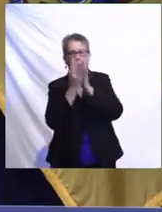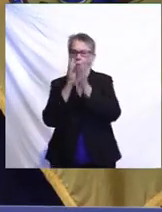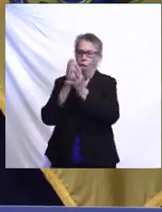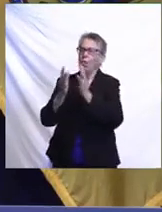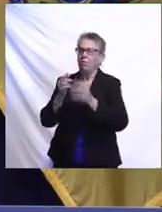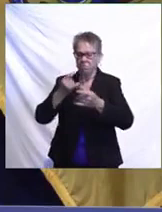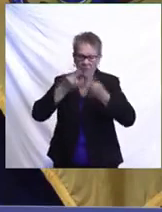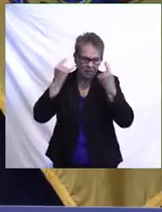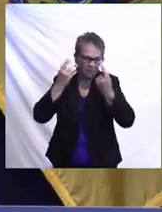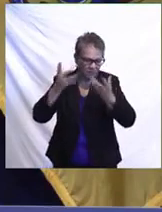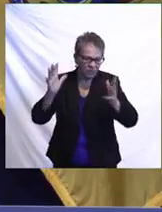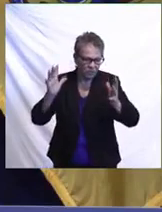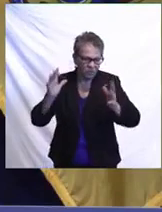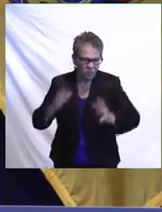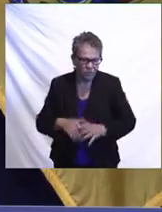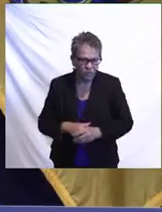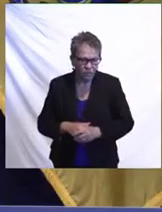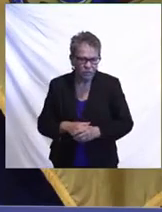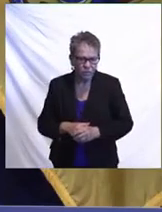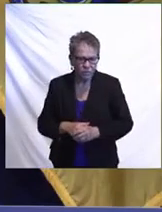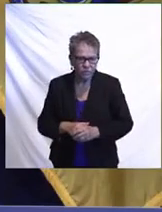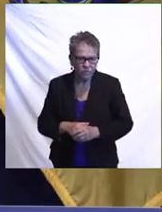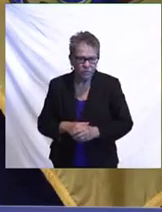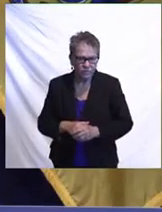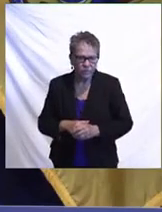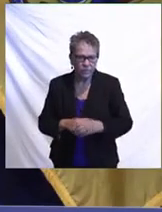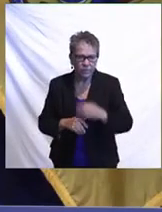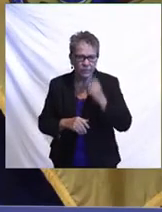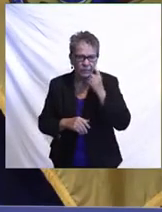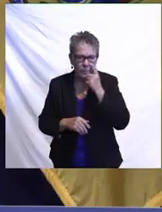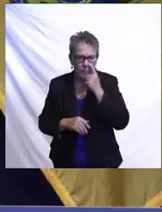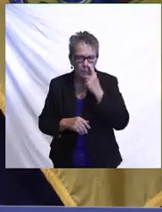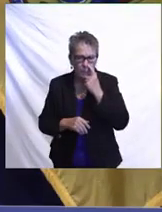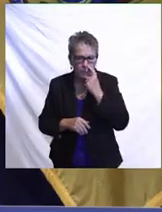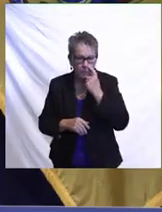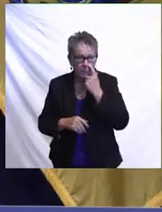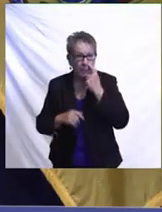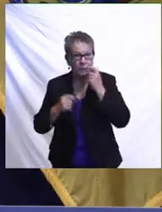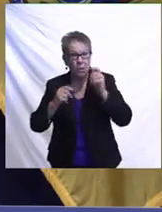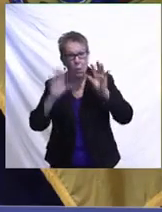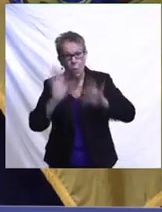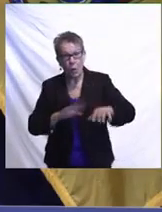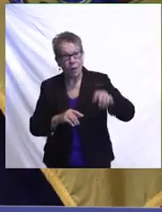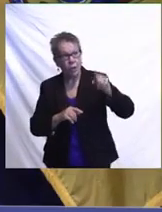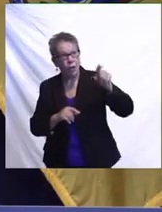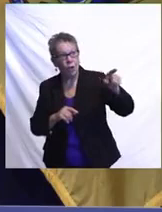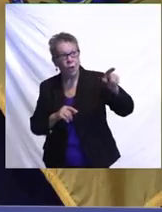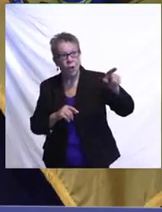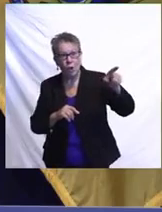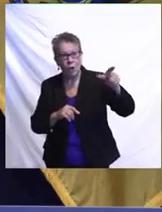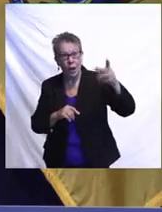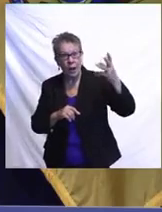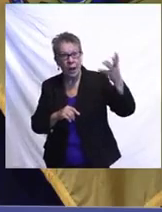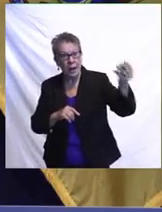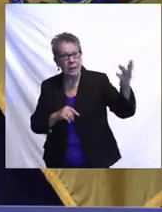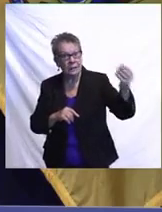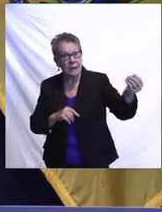recommendation. Is that fair to say? And if the weather is benign,